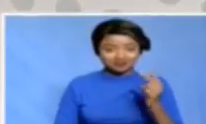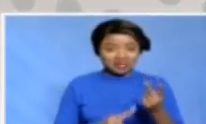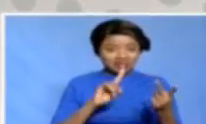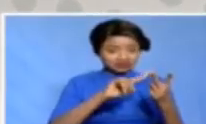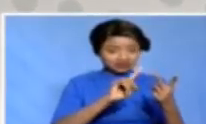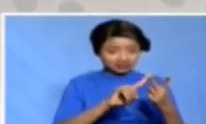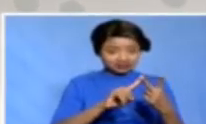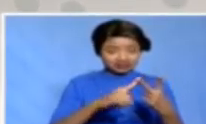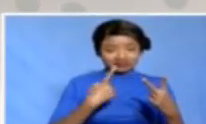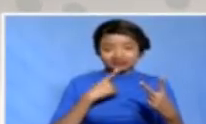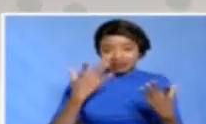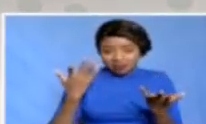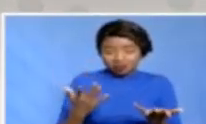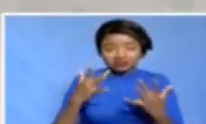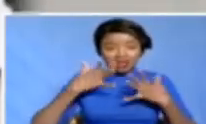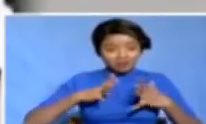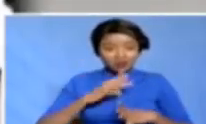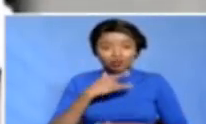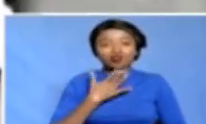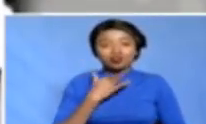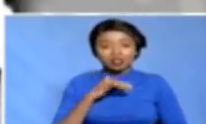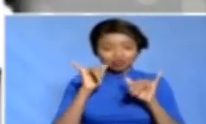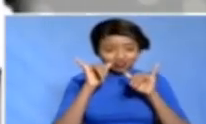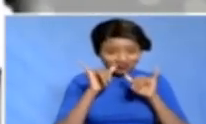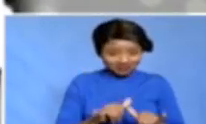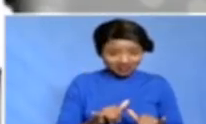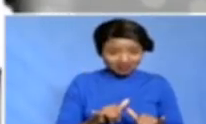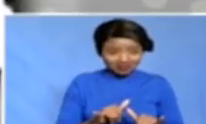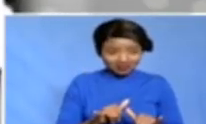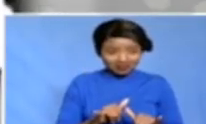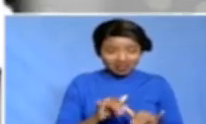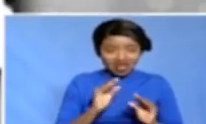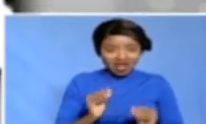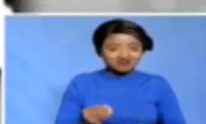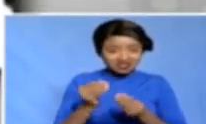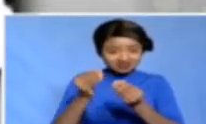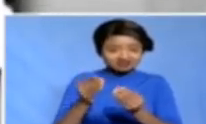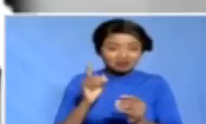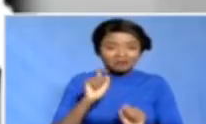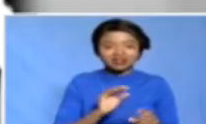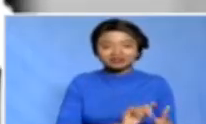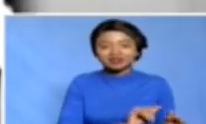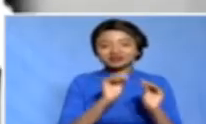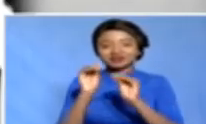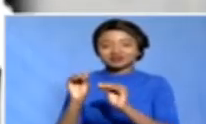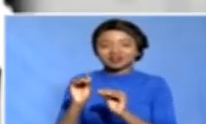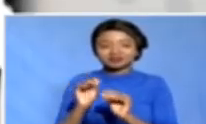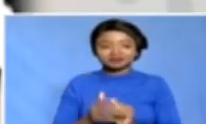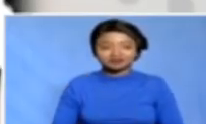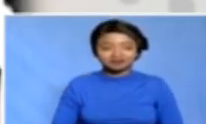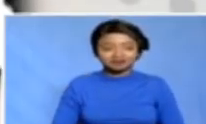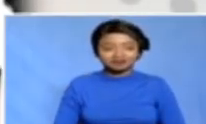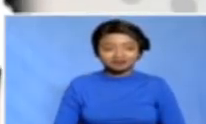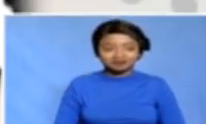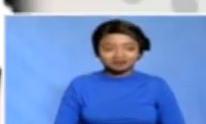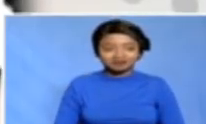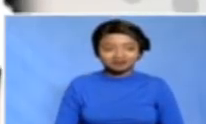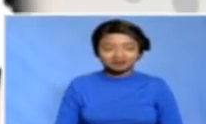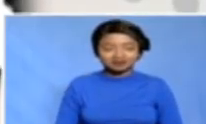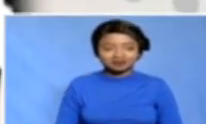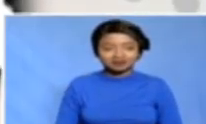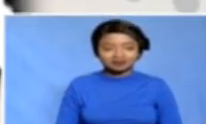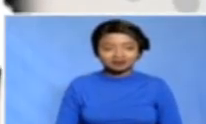option states that those that wish to remain after the secondment would have to be transferred to the SPV by way of a tripartite